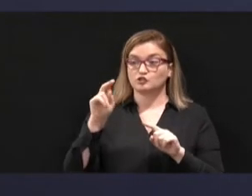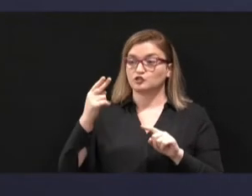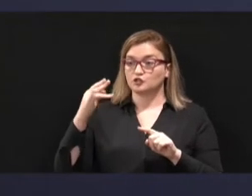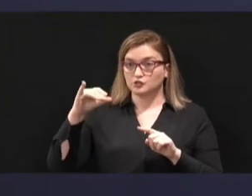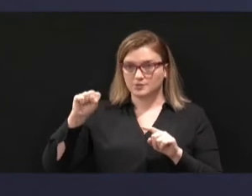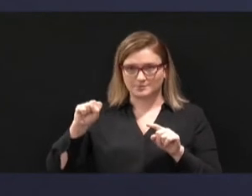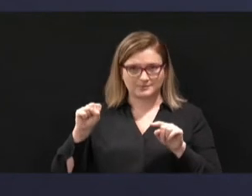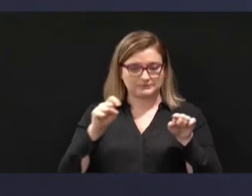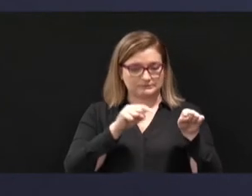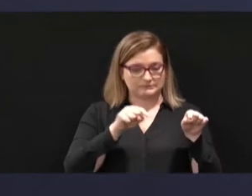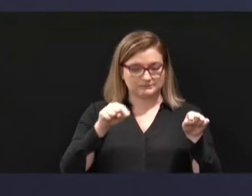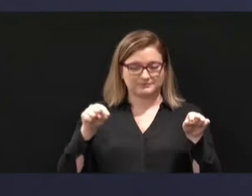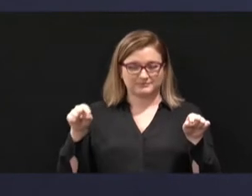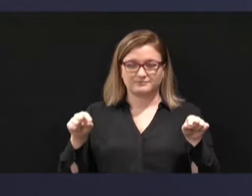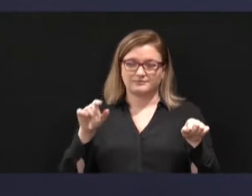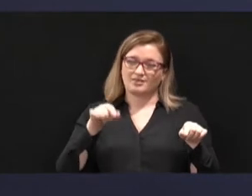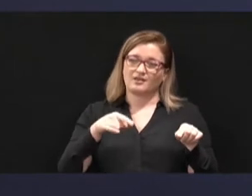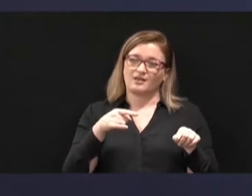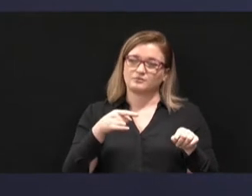older.